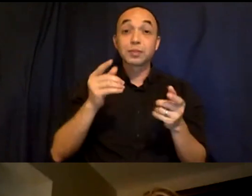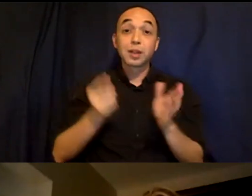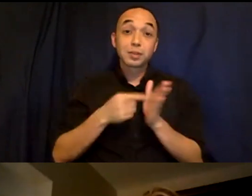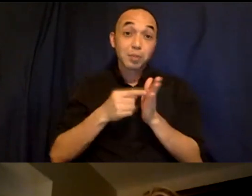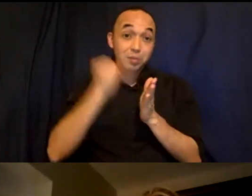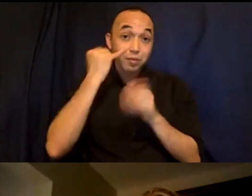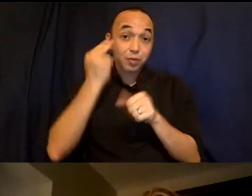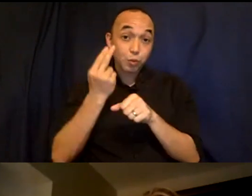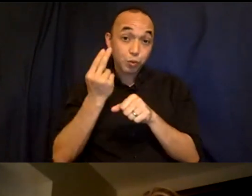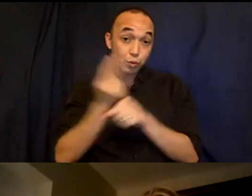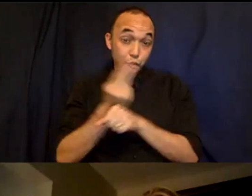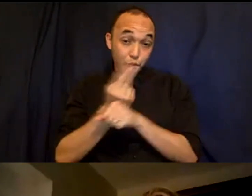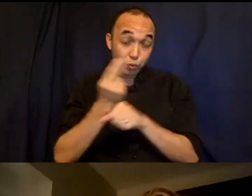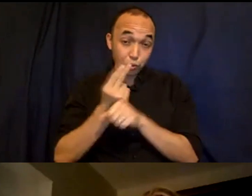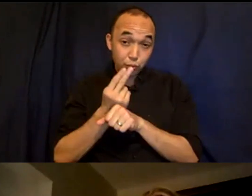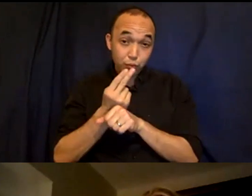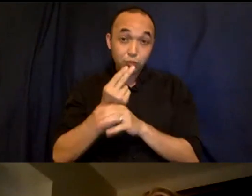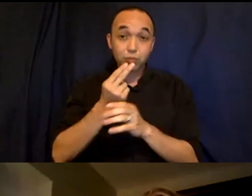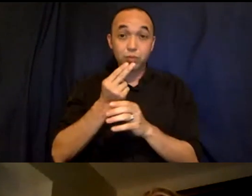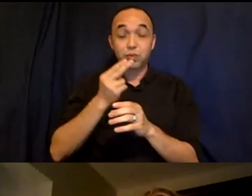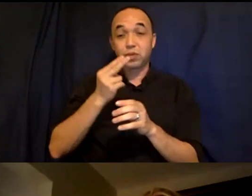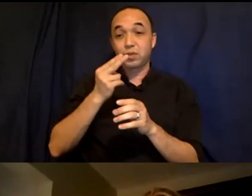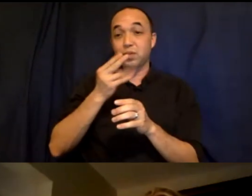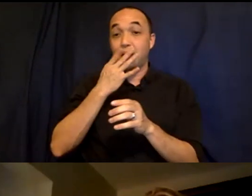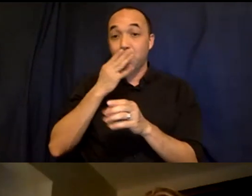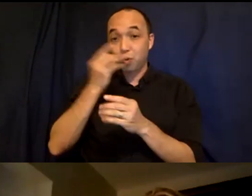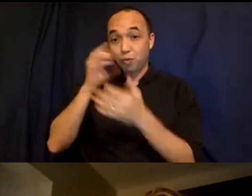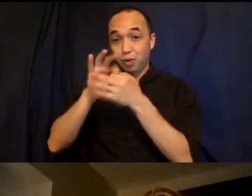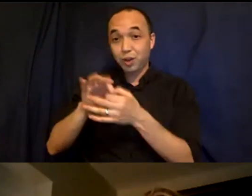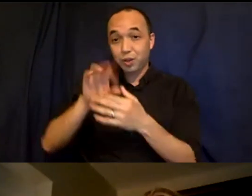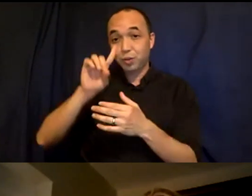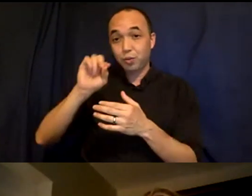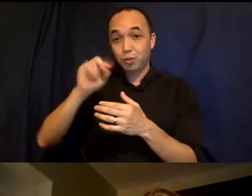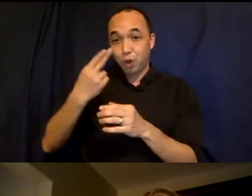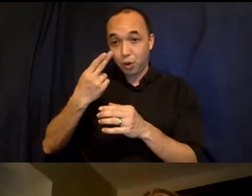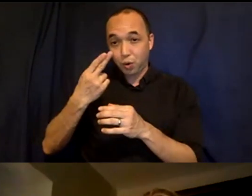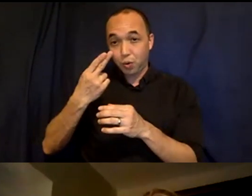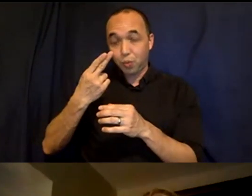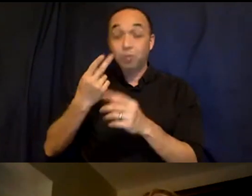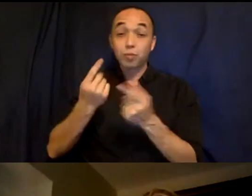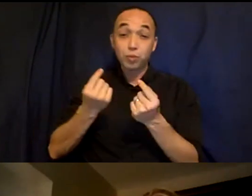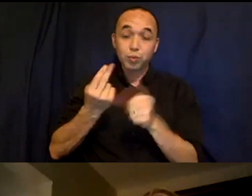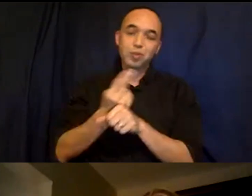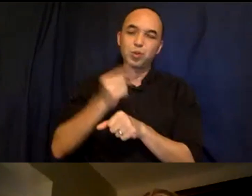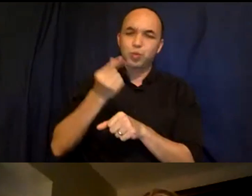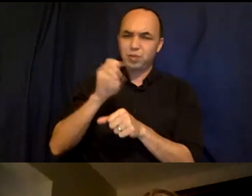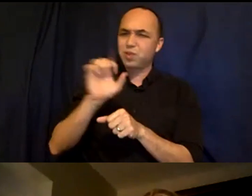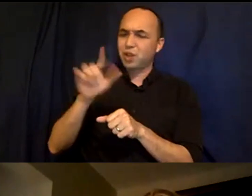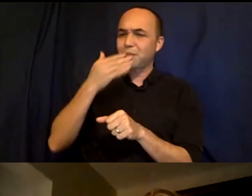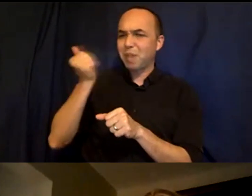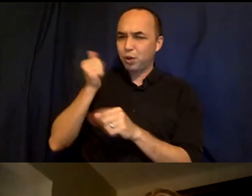or anything, you want to use gel, but it should be okay because this is a jam. So we got the cornstarch in